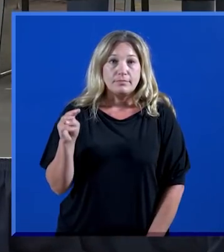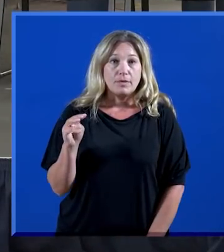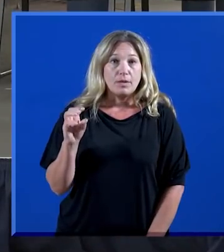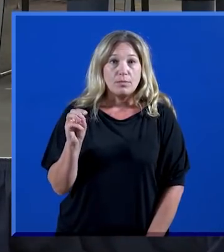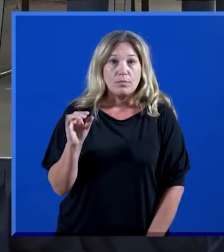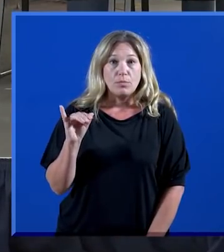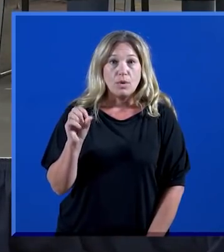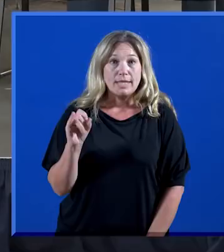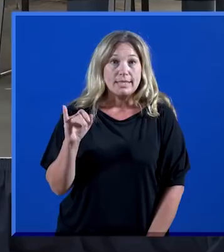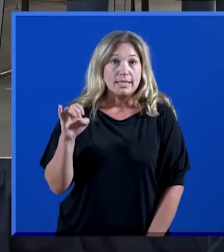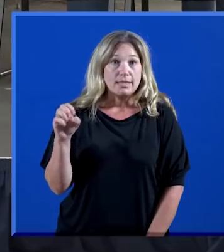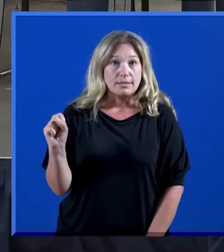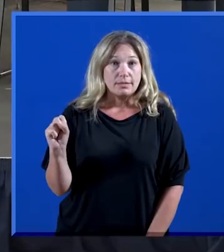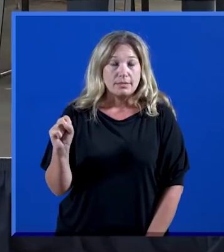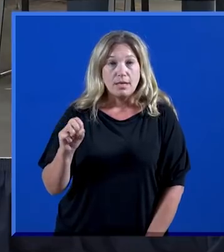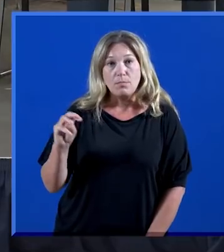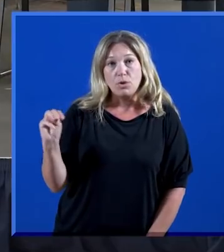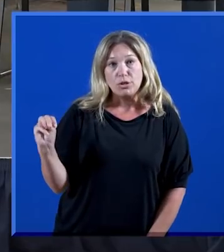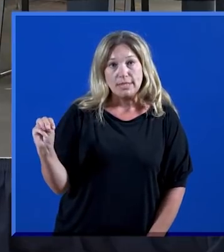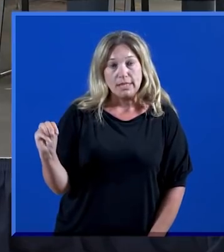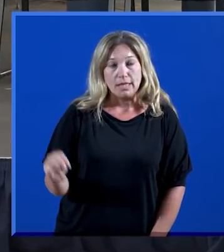Moises Martinez.